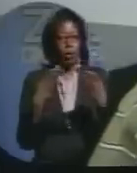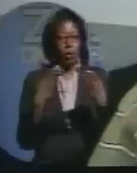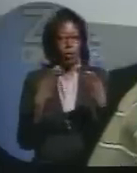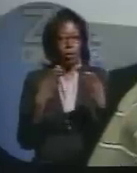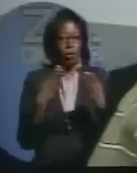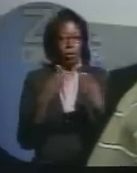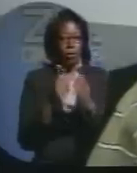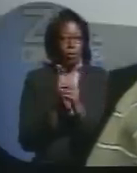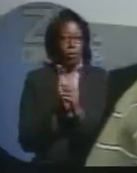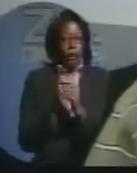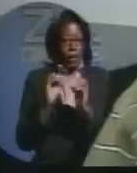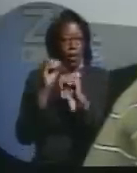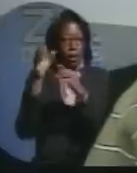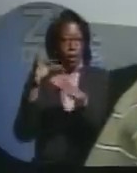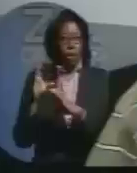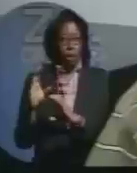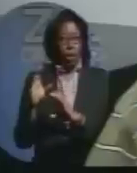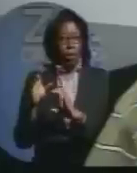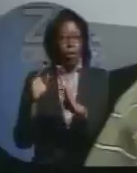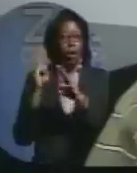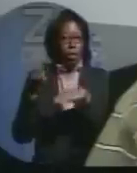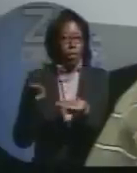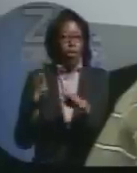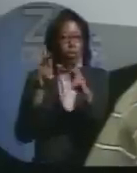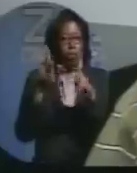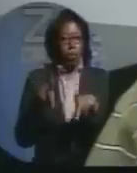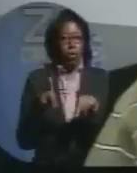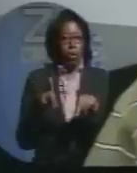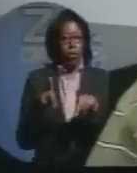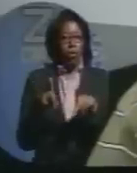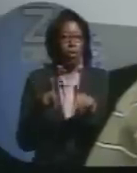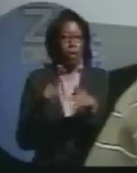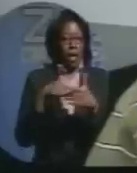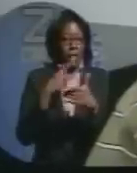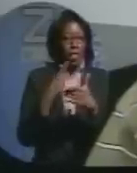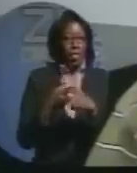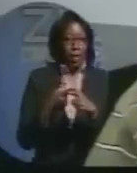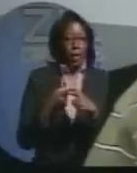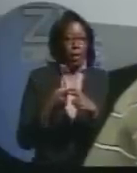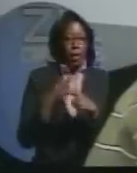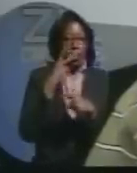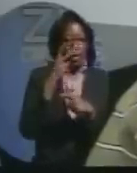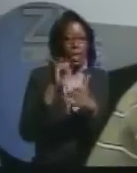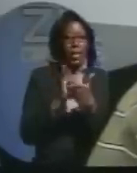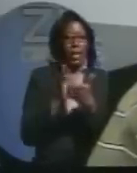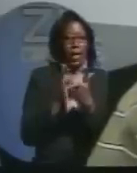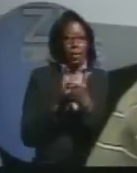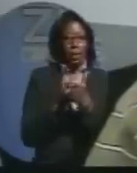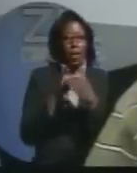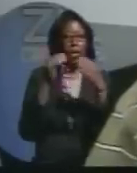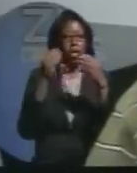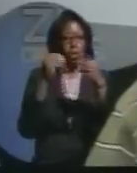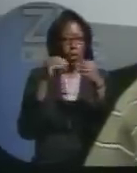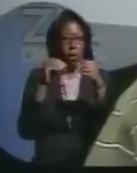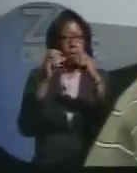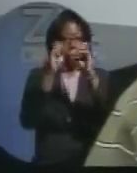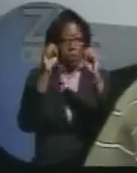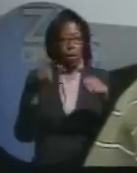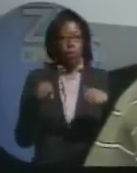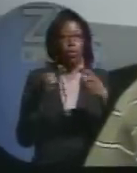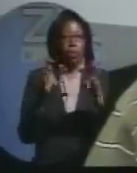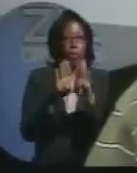Village, persons were then they would have seen that their stalls would have been closed.